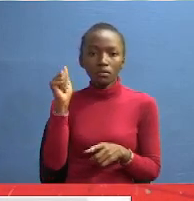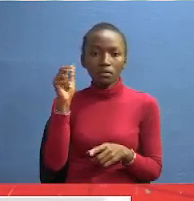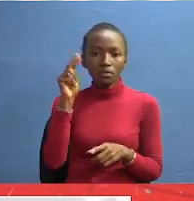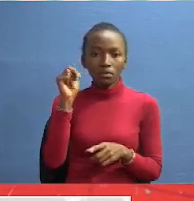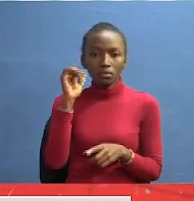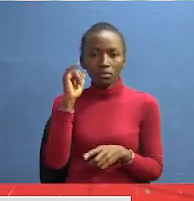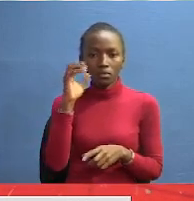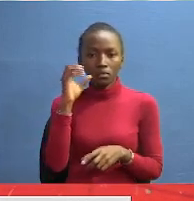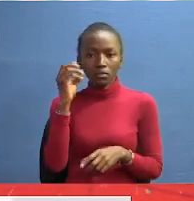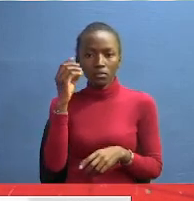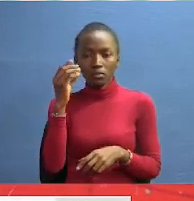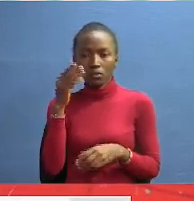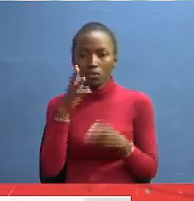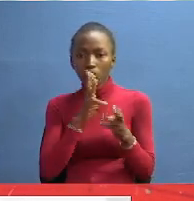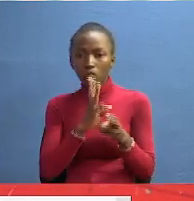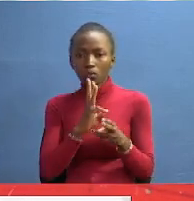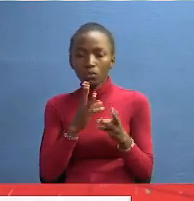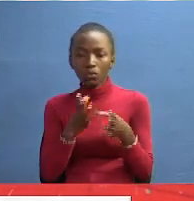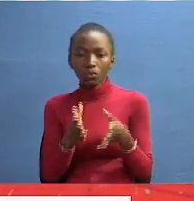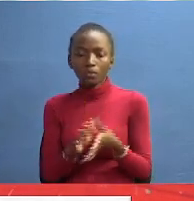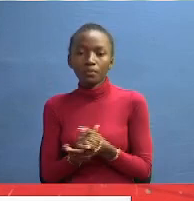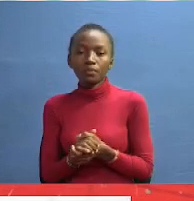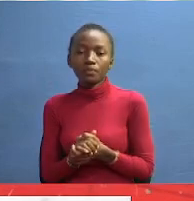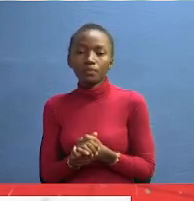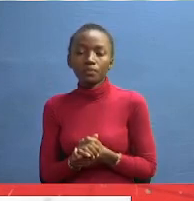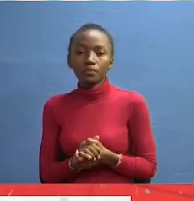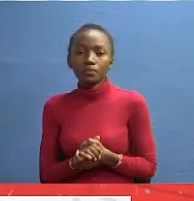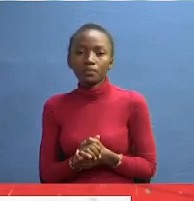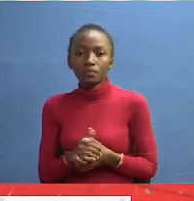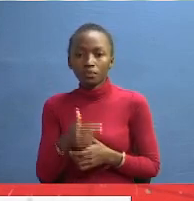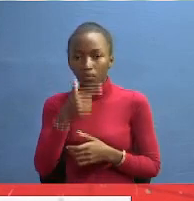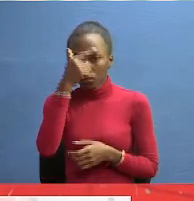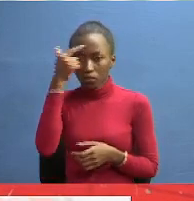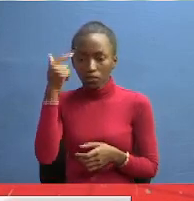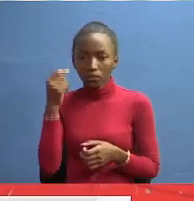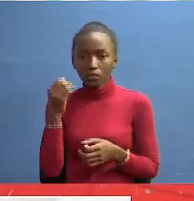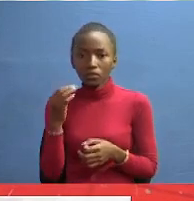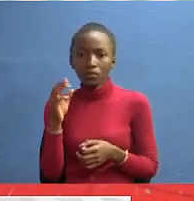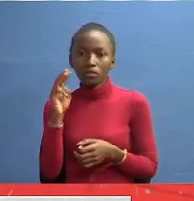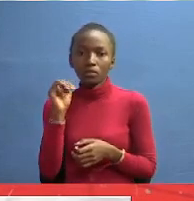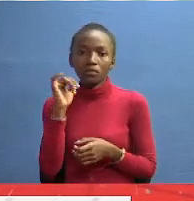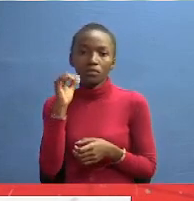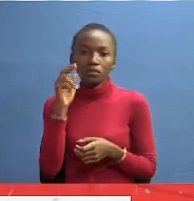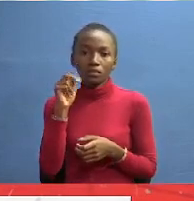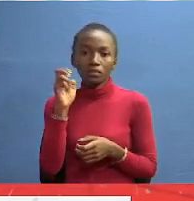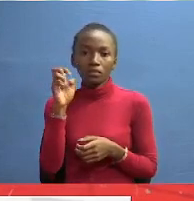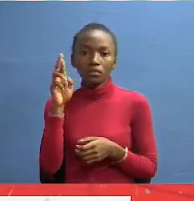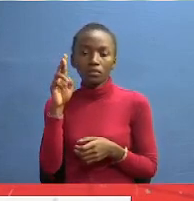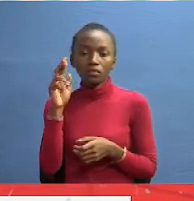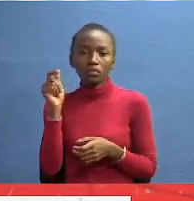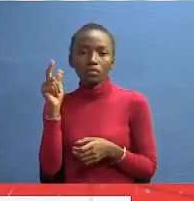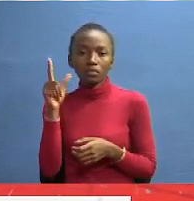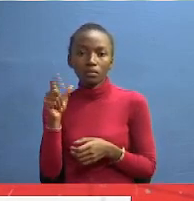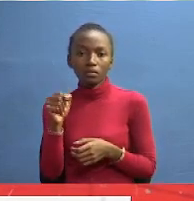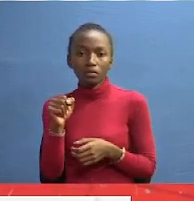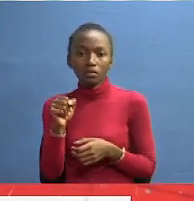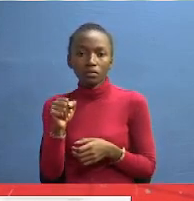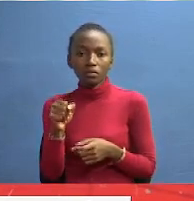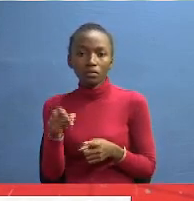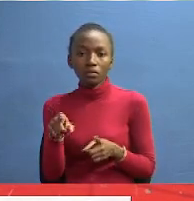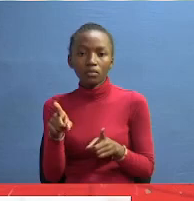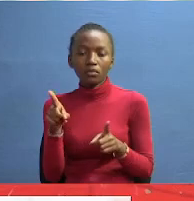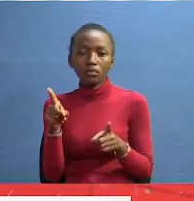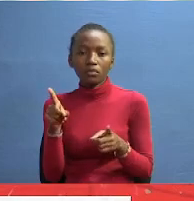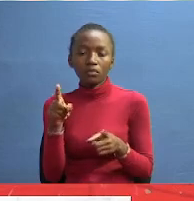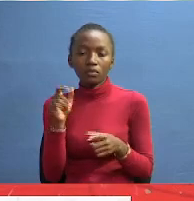again, we see that because of the minerals that there are, then that can be a benefit to any East Africa company. If